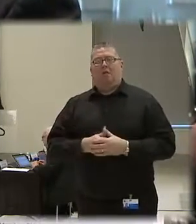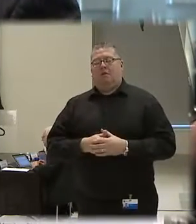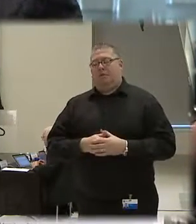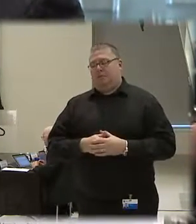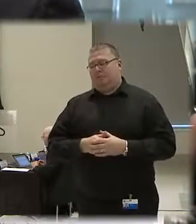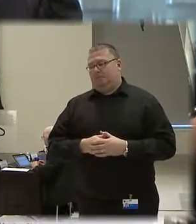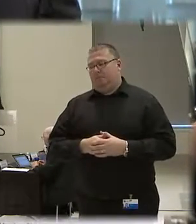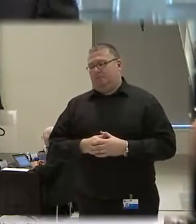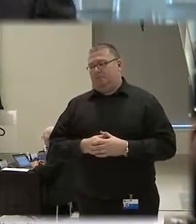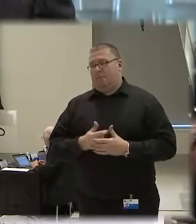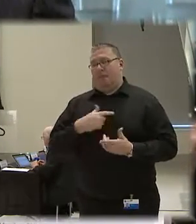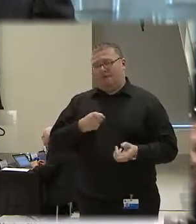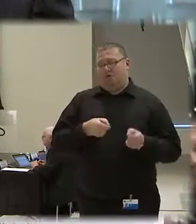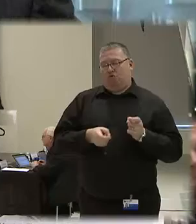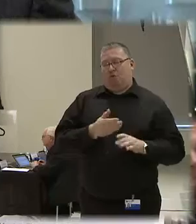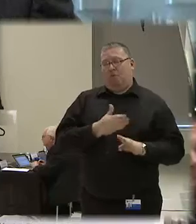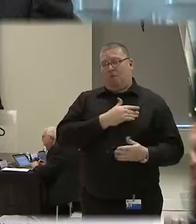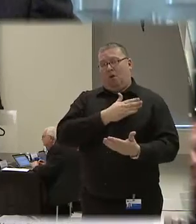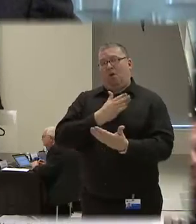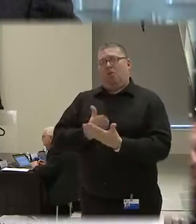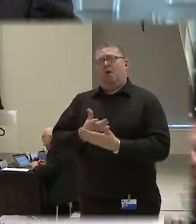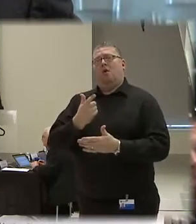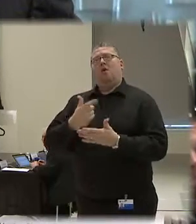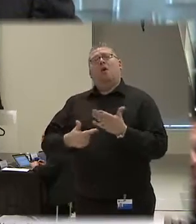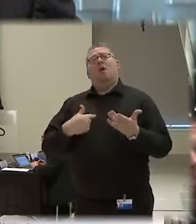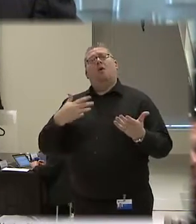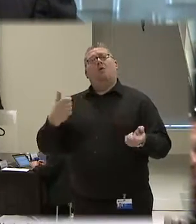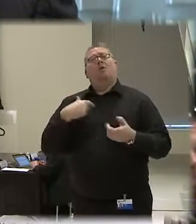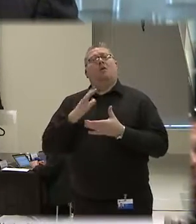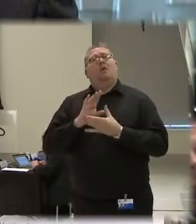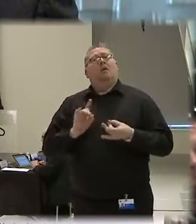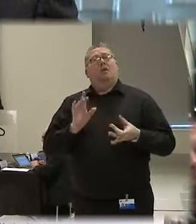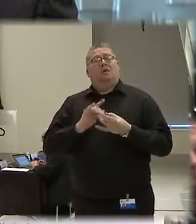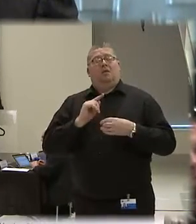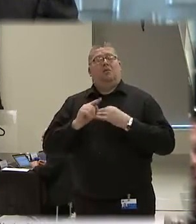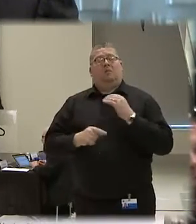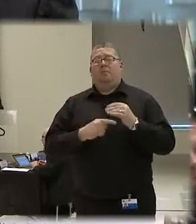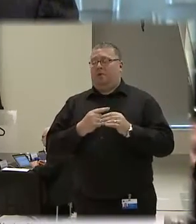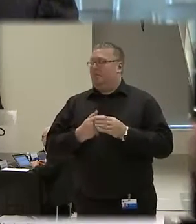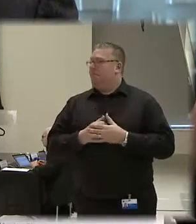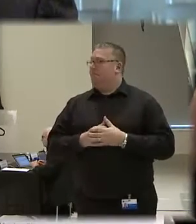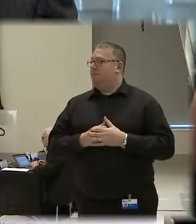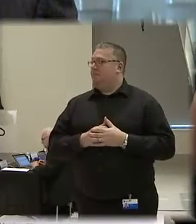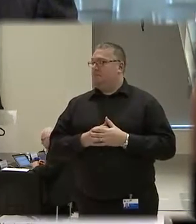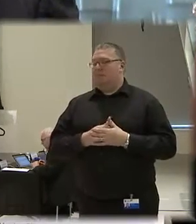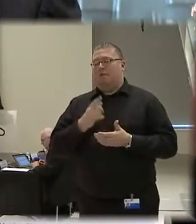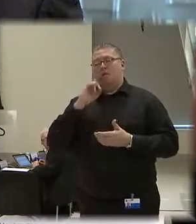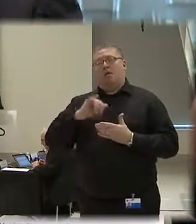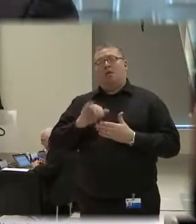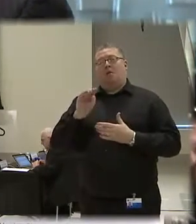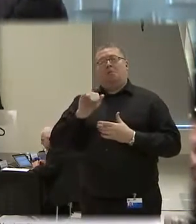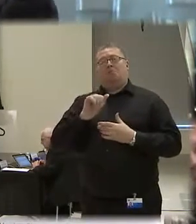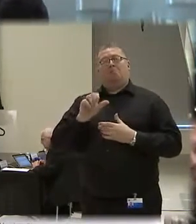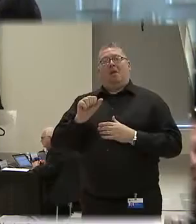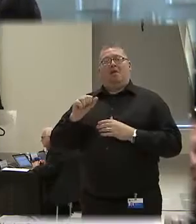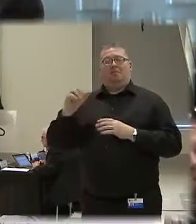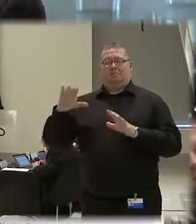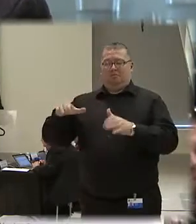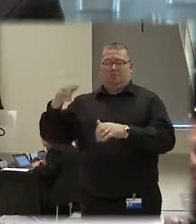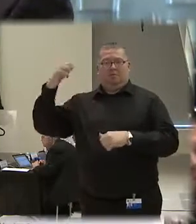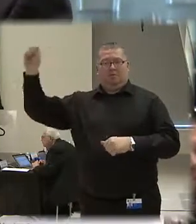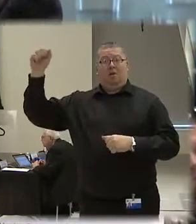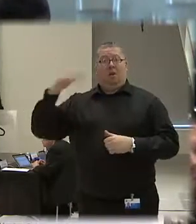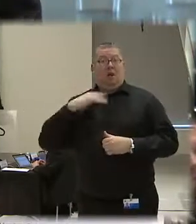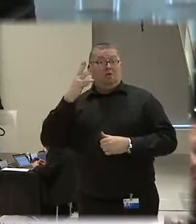them before I got here. What I'd like to speak about in the world of mass demonstrations is our experience in